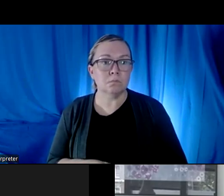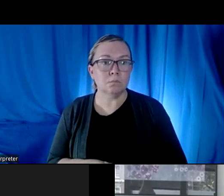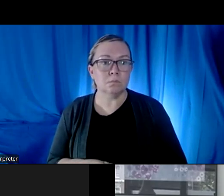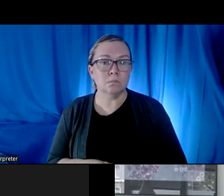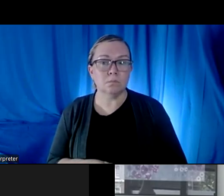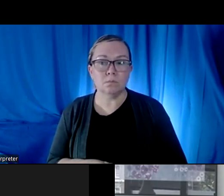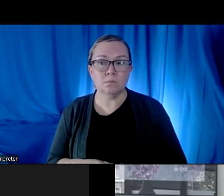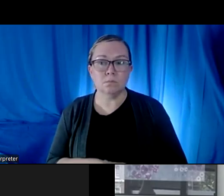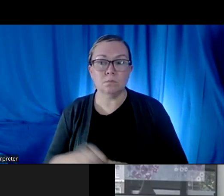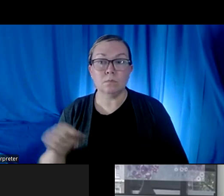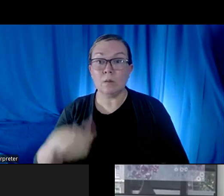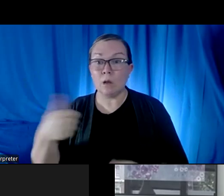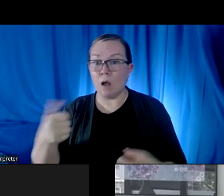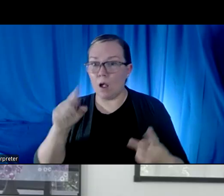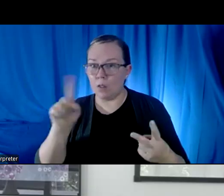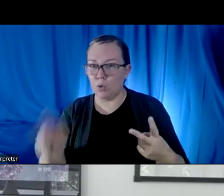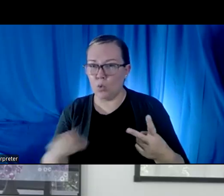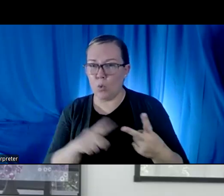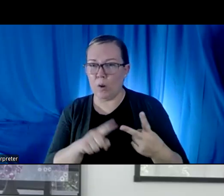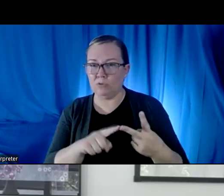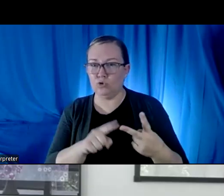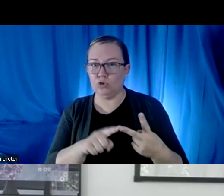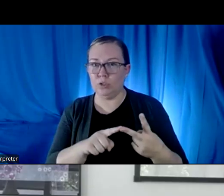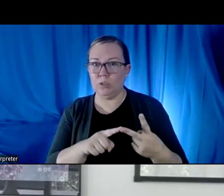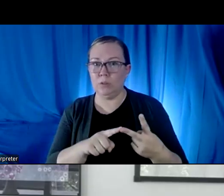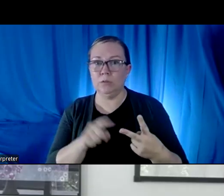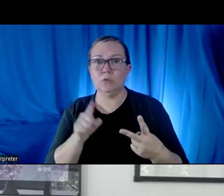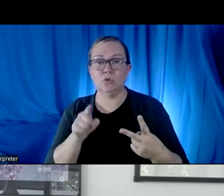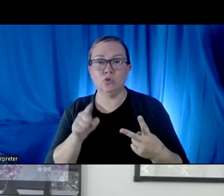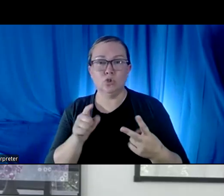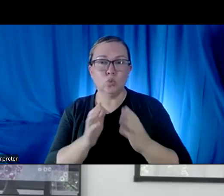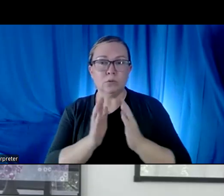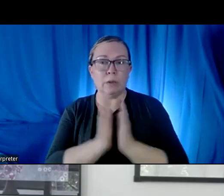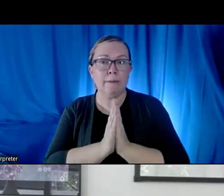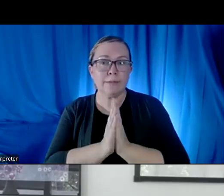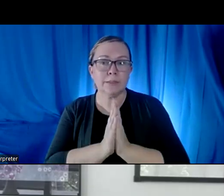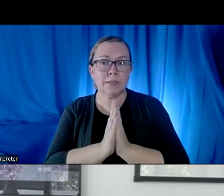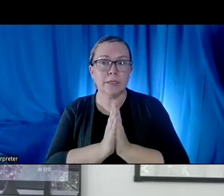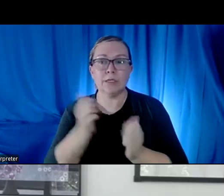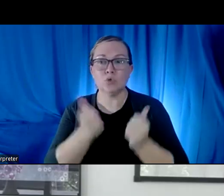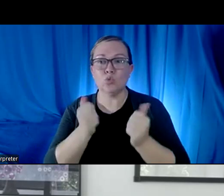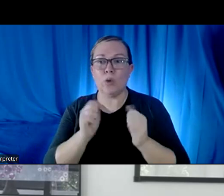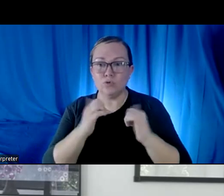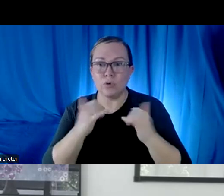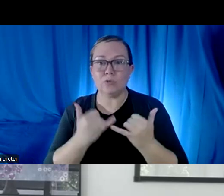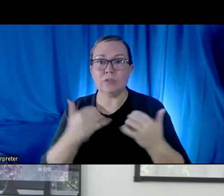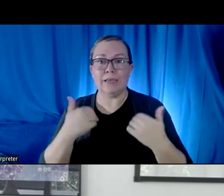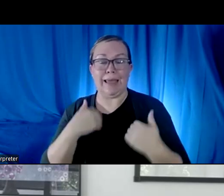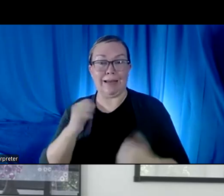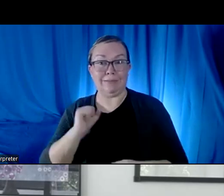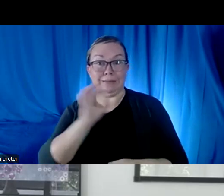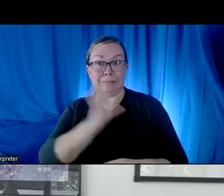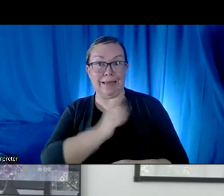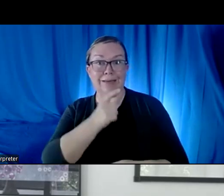The other question that she was asking was which agencies have personnel who